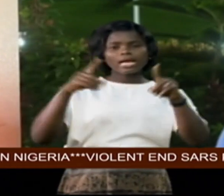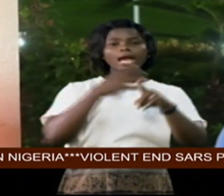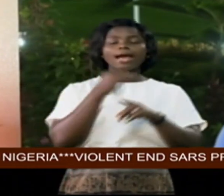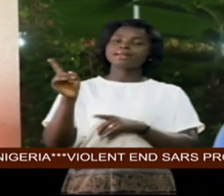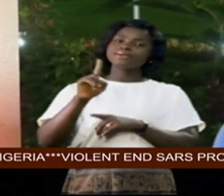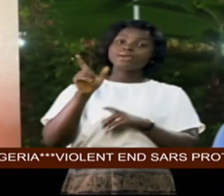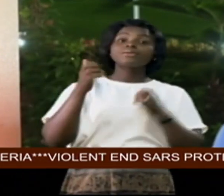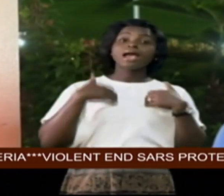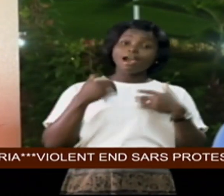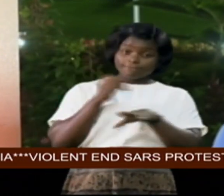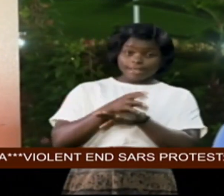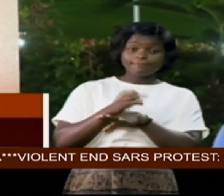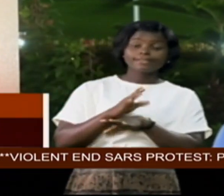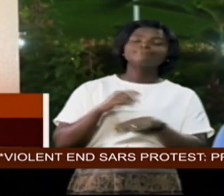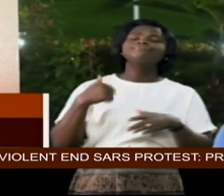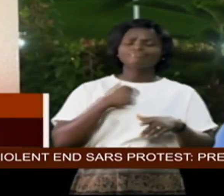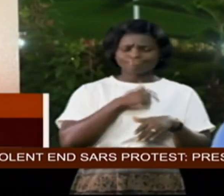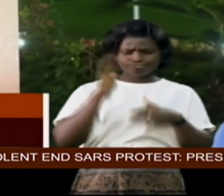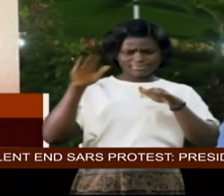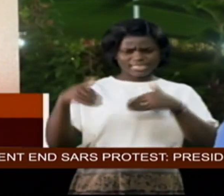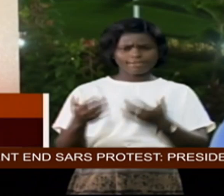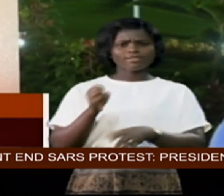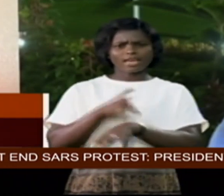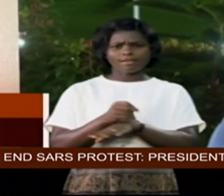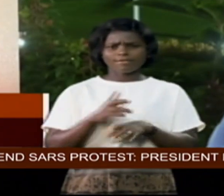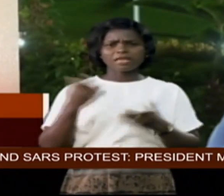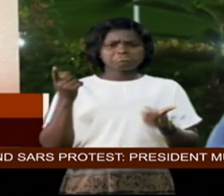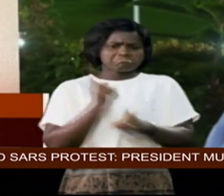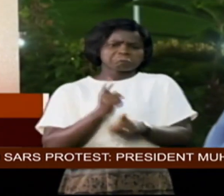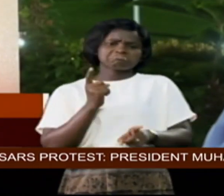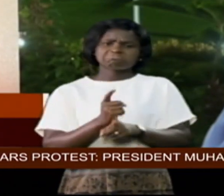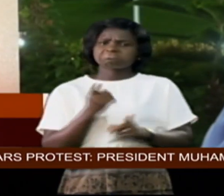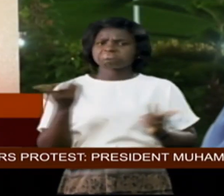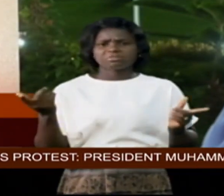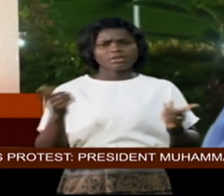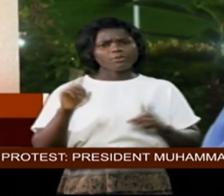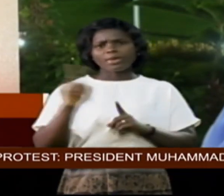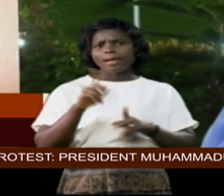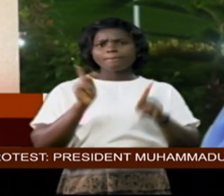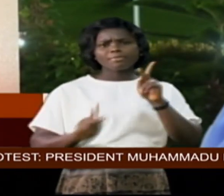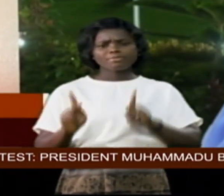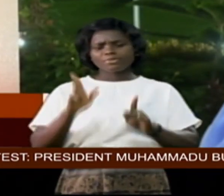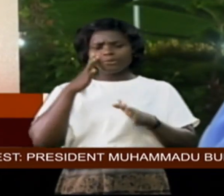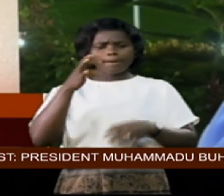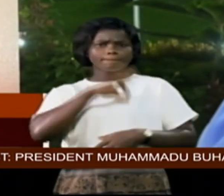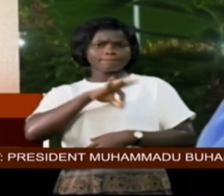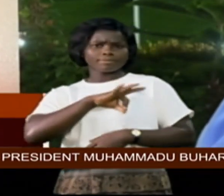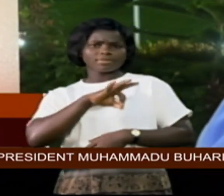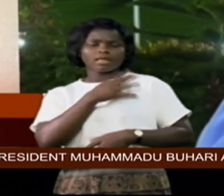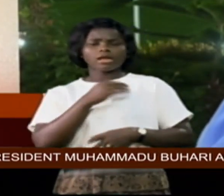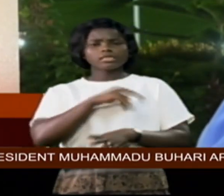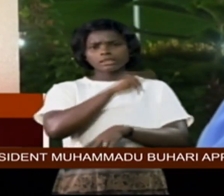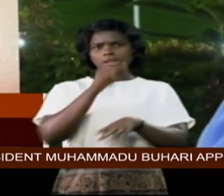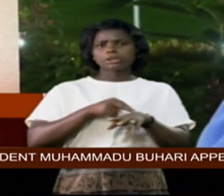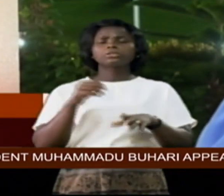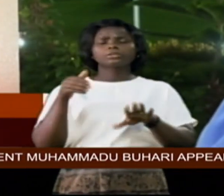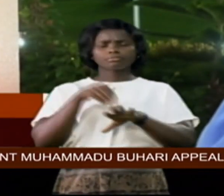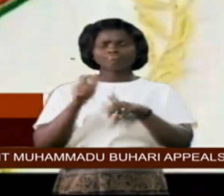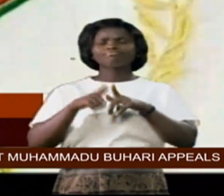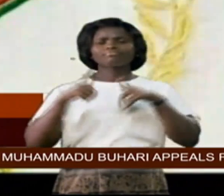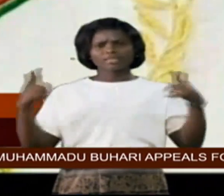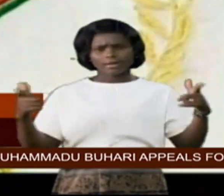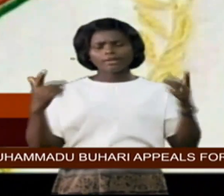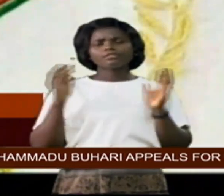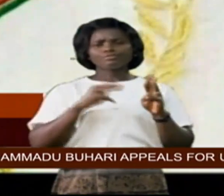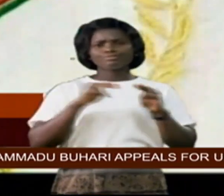have advice, we will certainly give advice appropriately where people will benefit and the nation at large will move